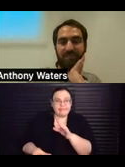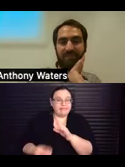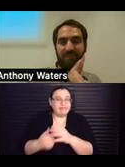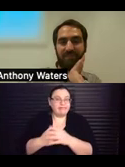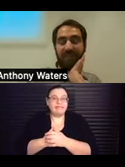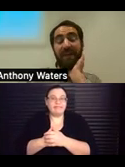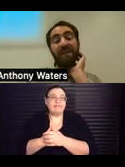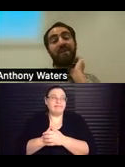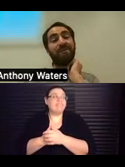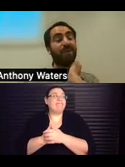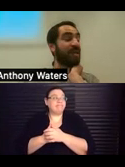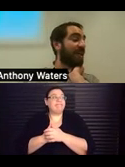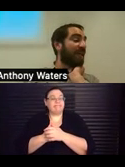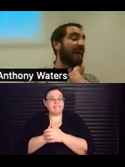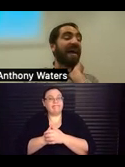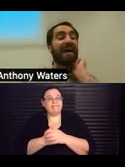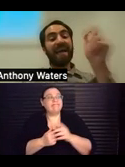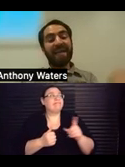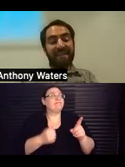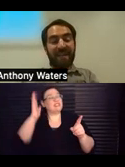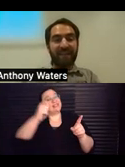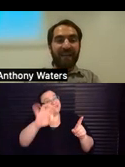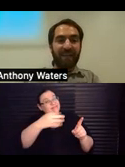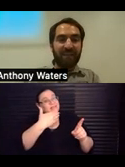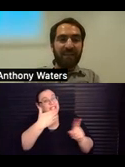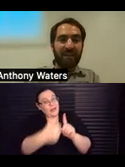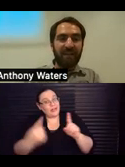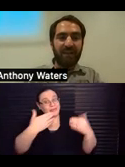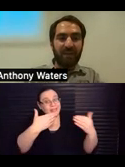Yeah. Yeah, thank you, everyone.